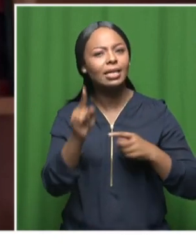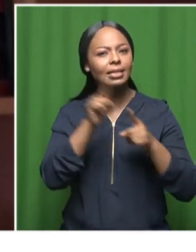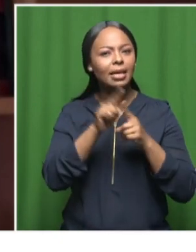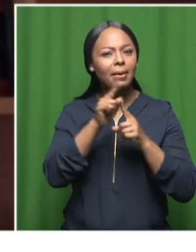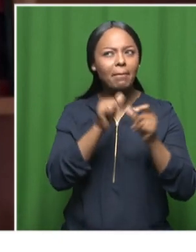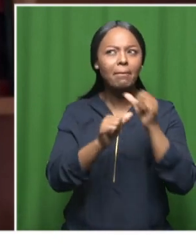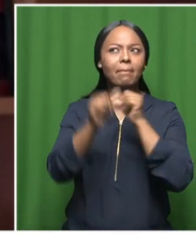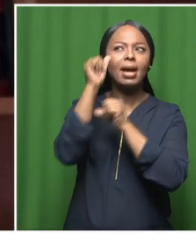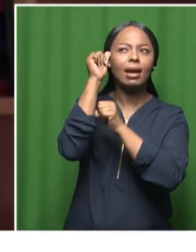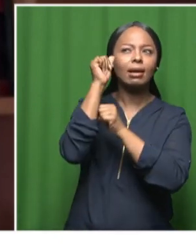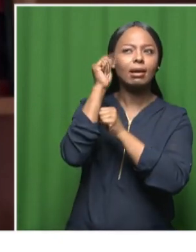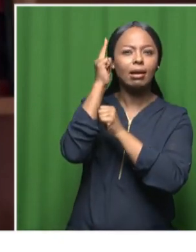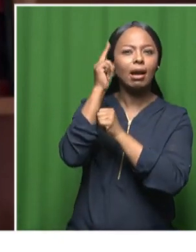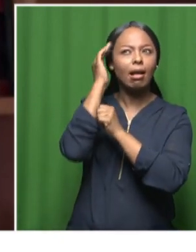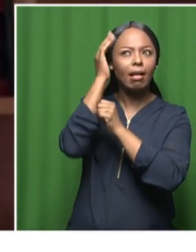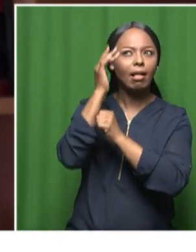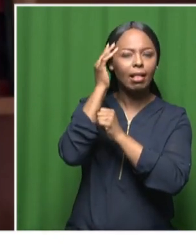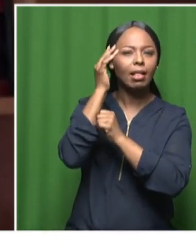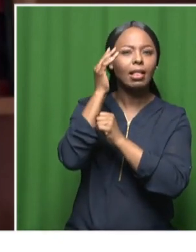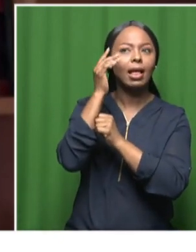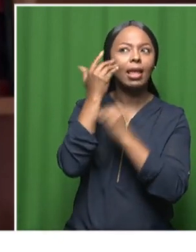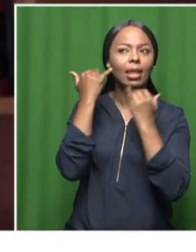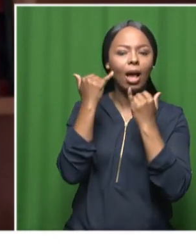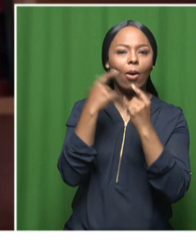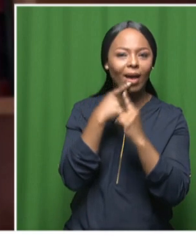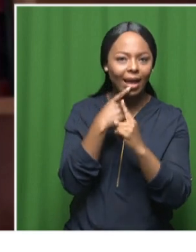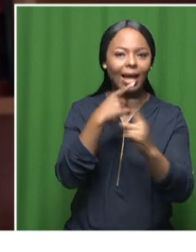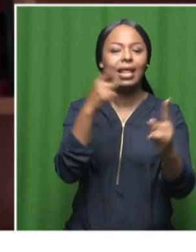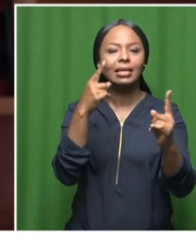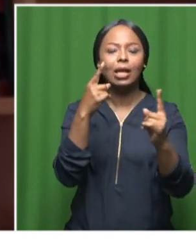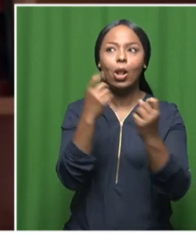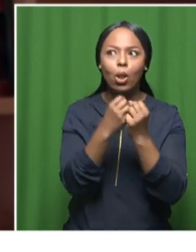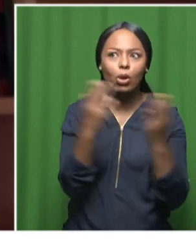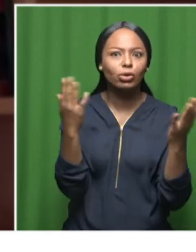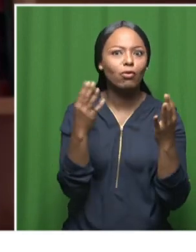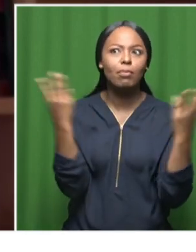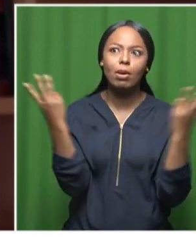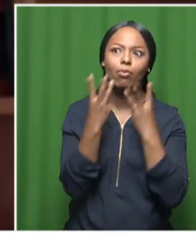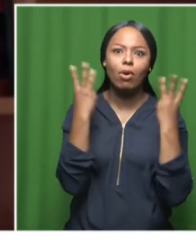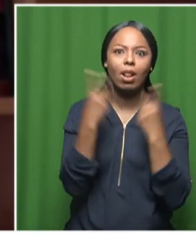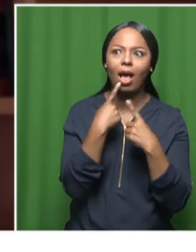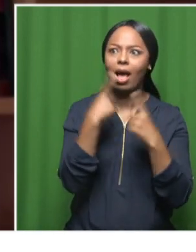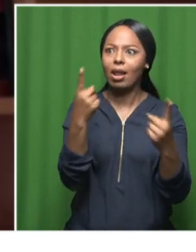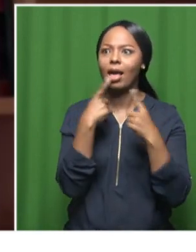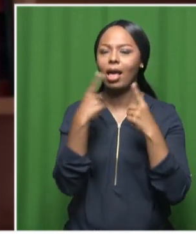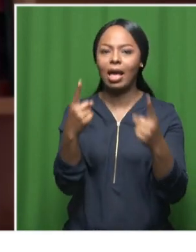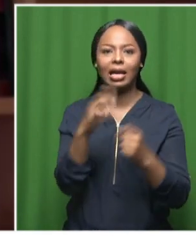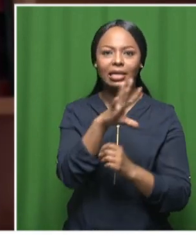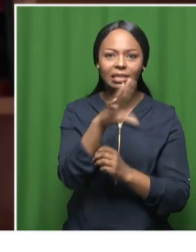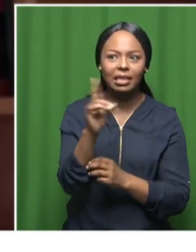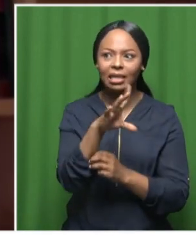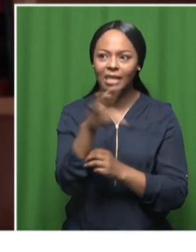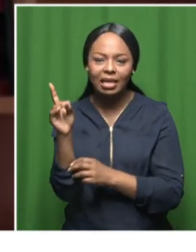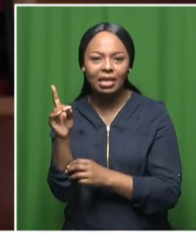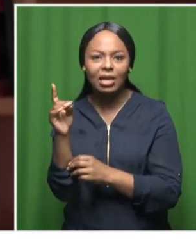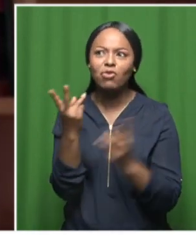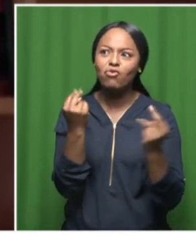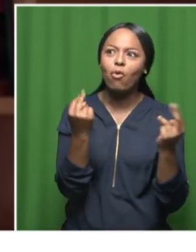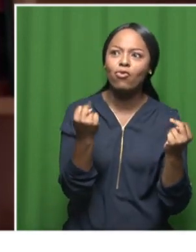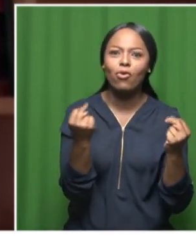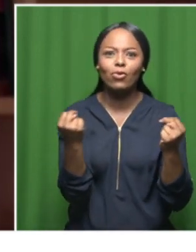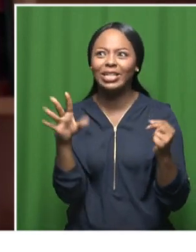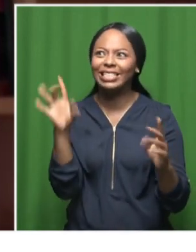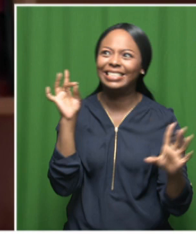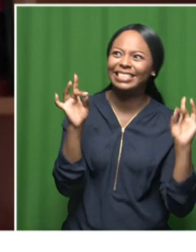creative juices, which led to the release of so many albums this year. That's why it makes it even difficult to